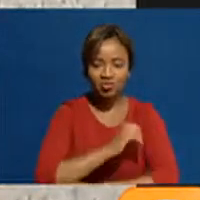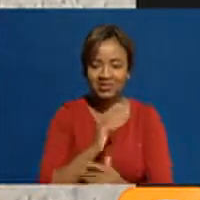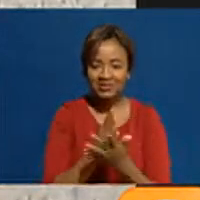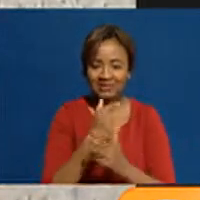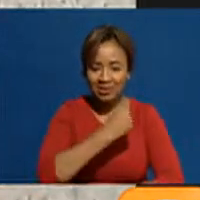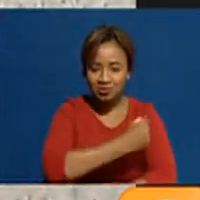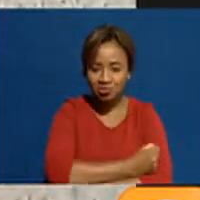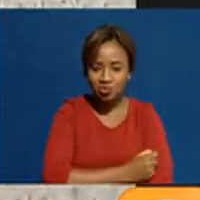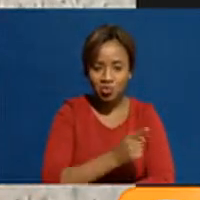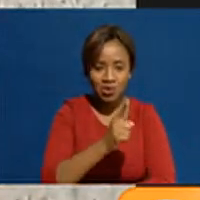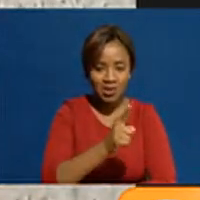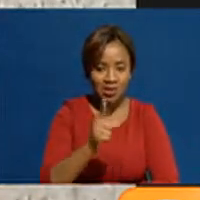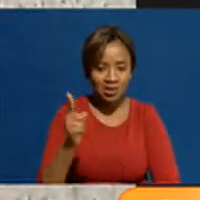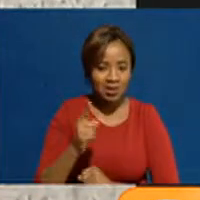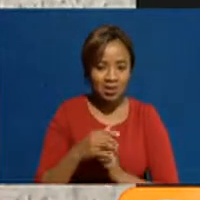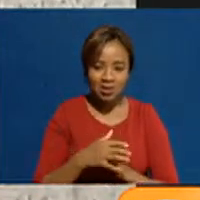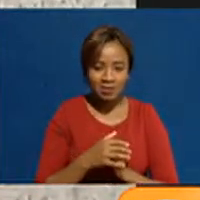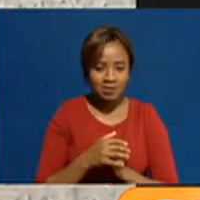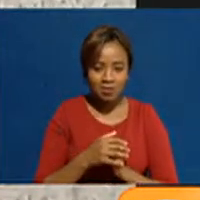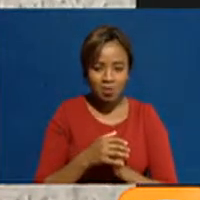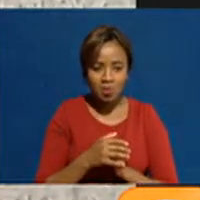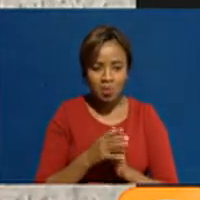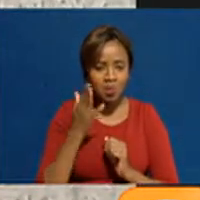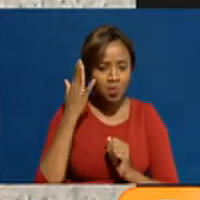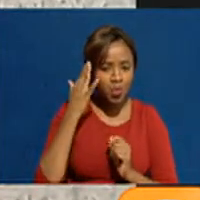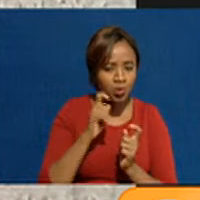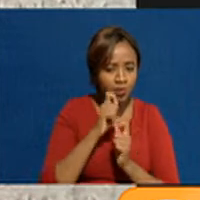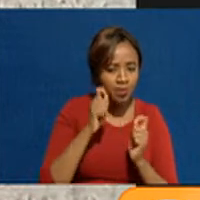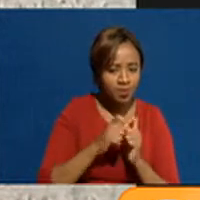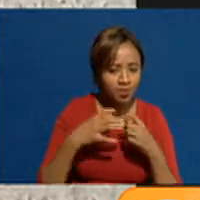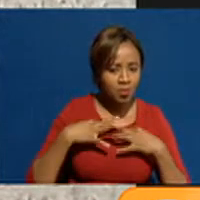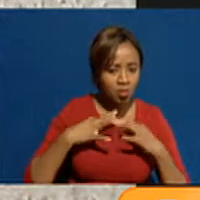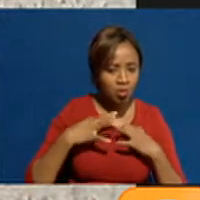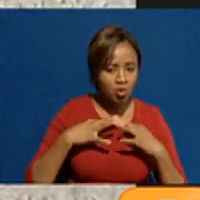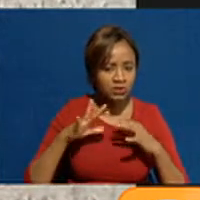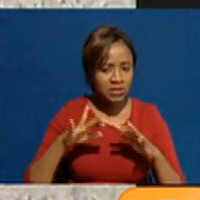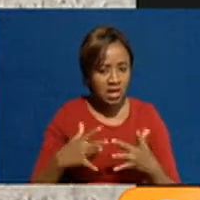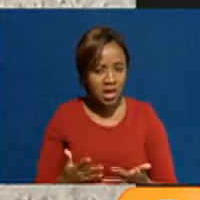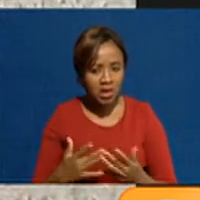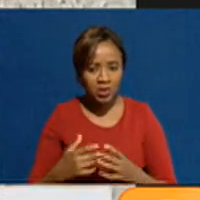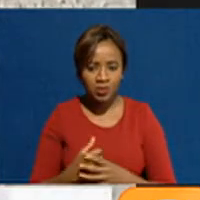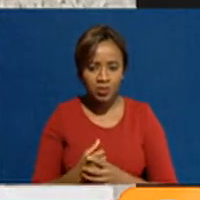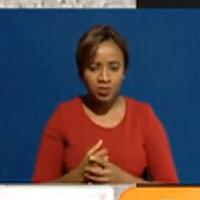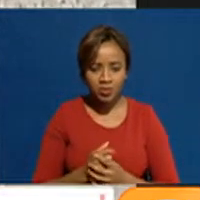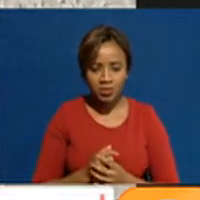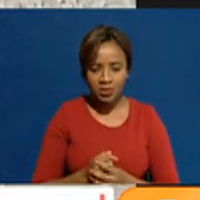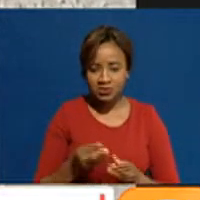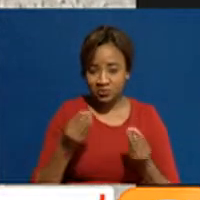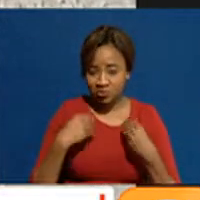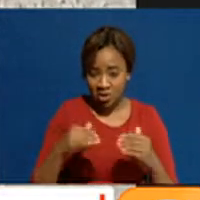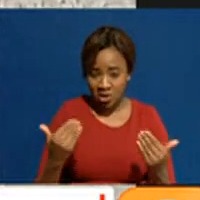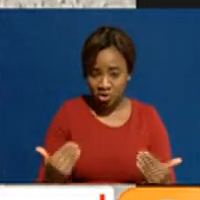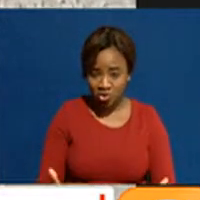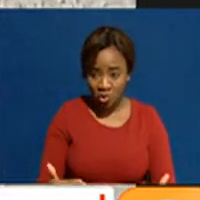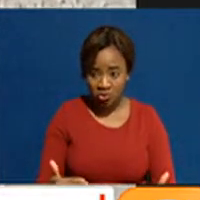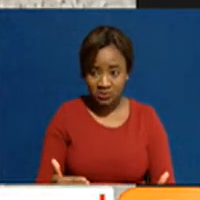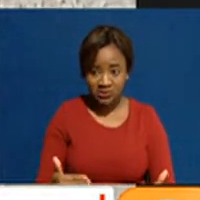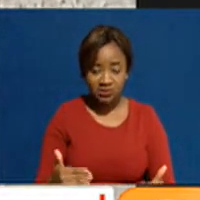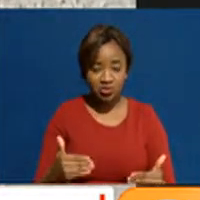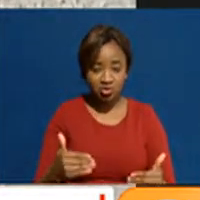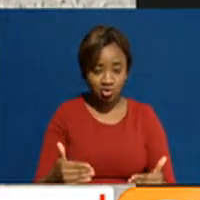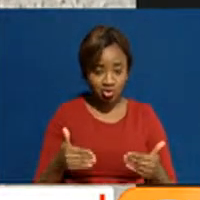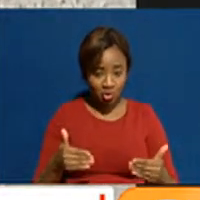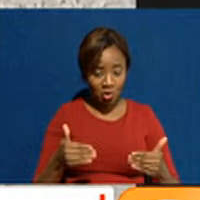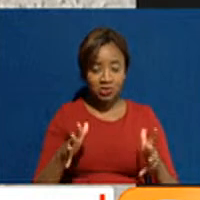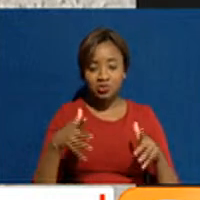really ready with the exact probably colors, the exact, are the children going to wear shorts for the boys? Are they going to